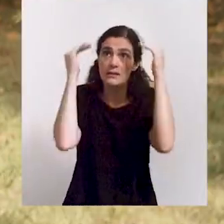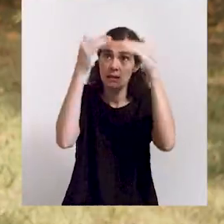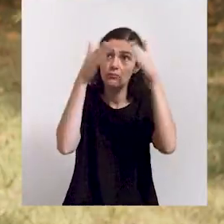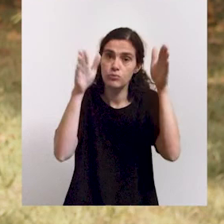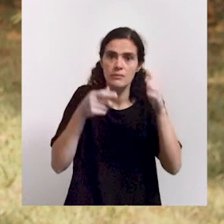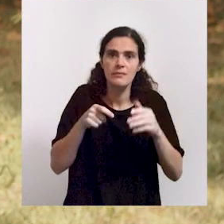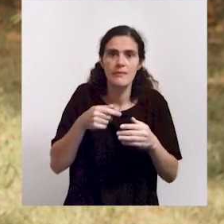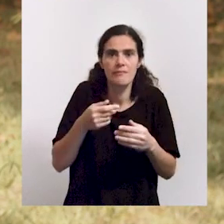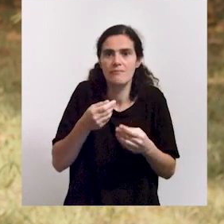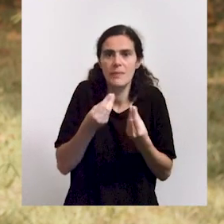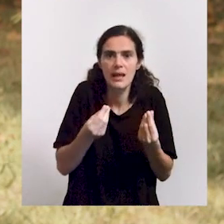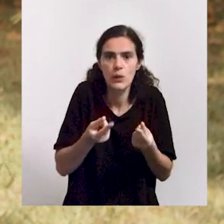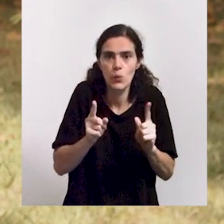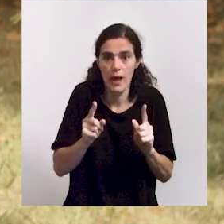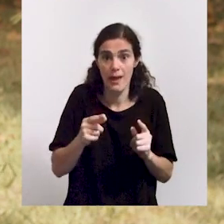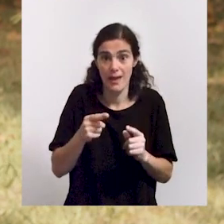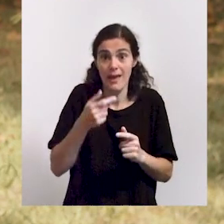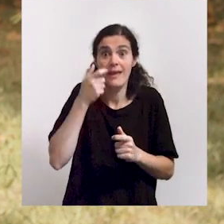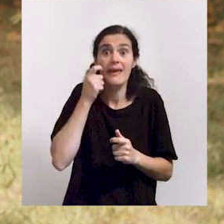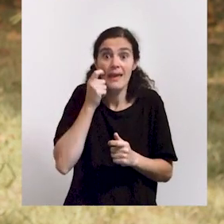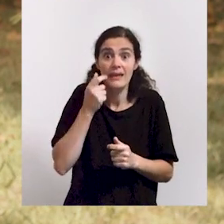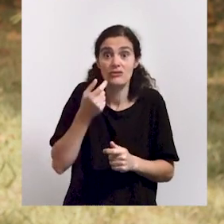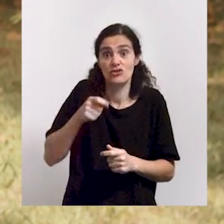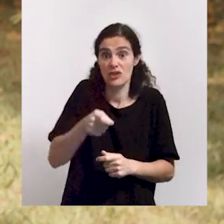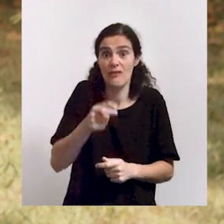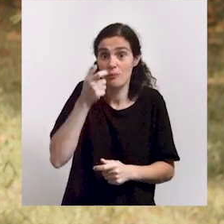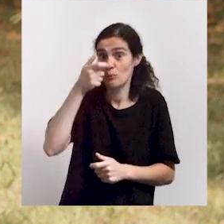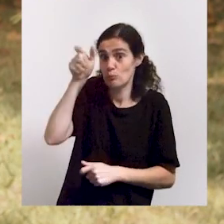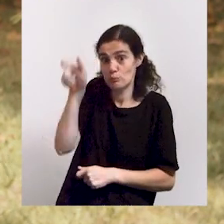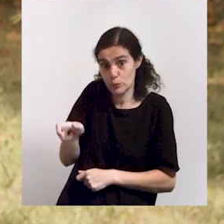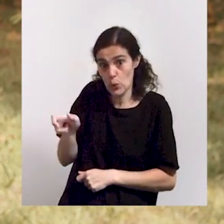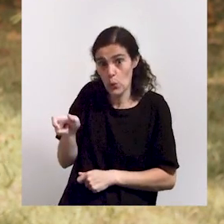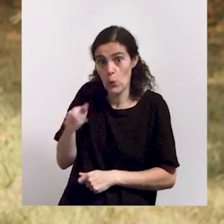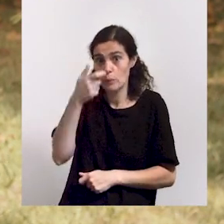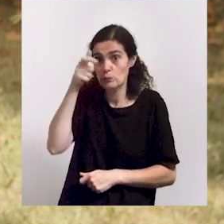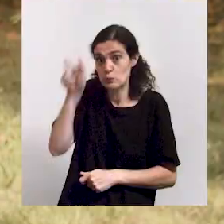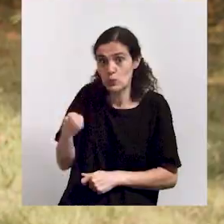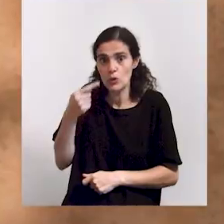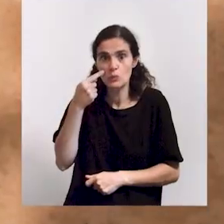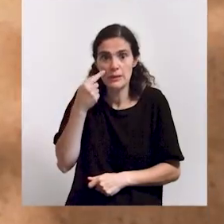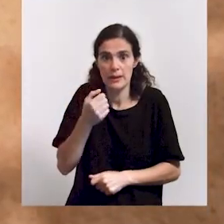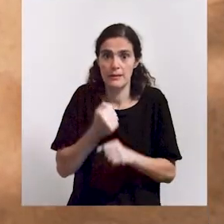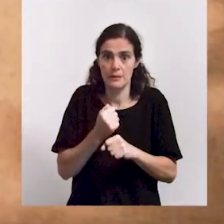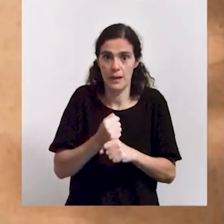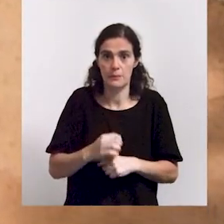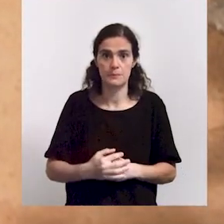sky is you, the person who are experiencing this work.